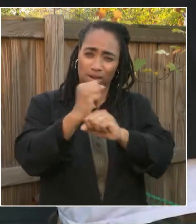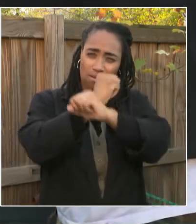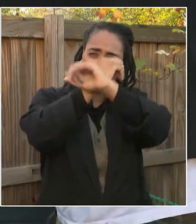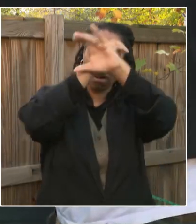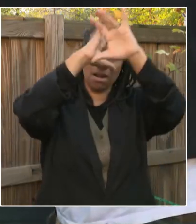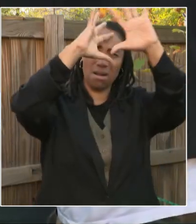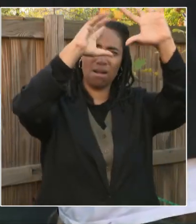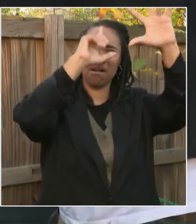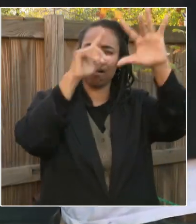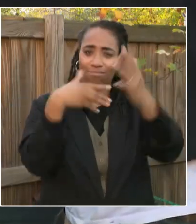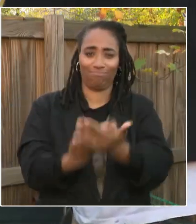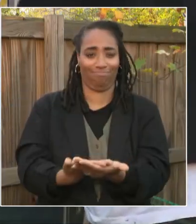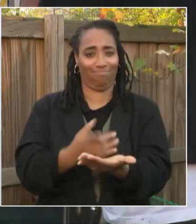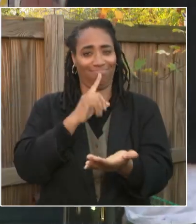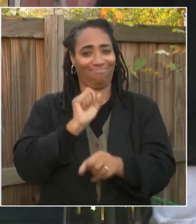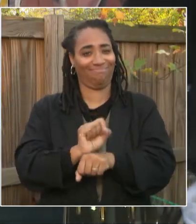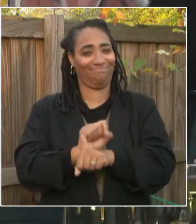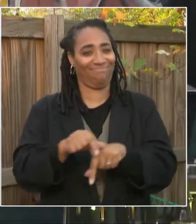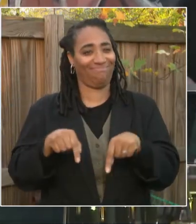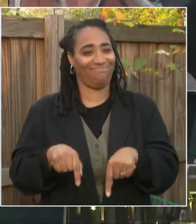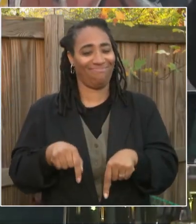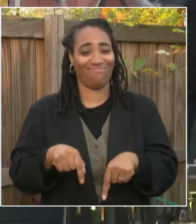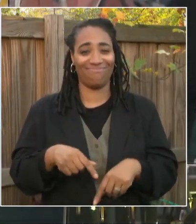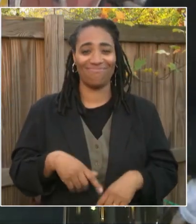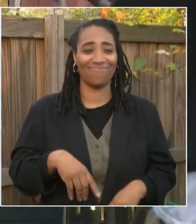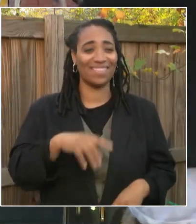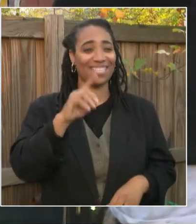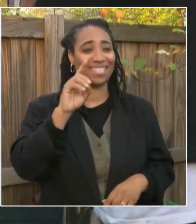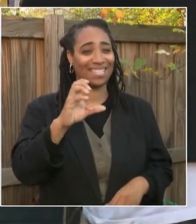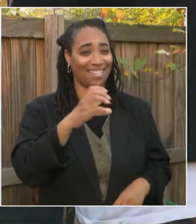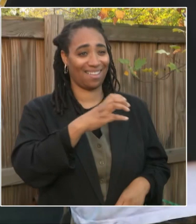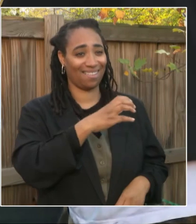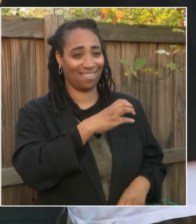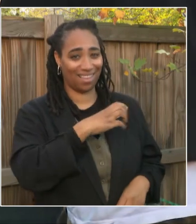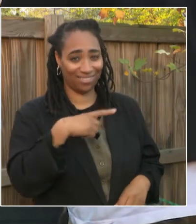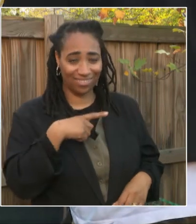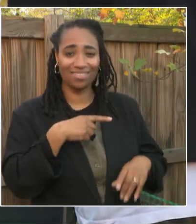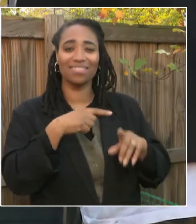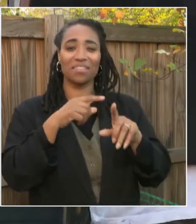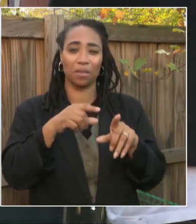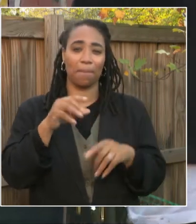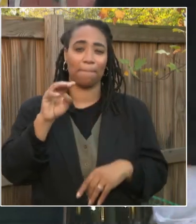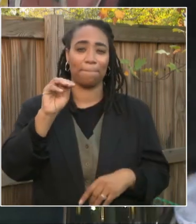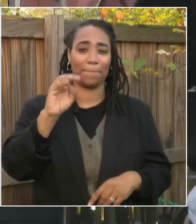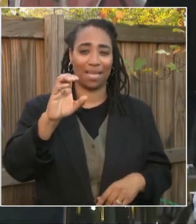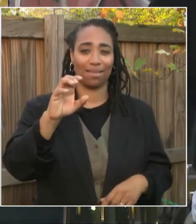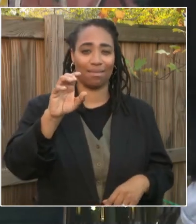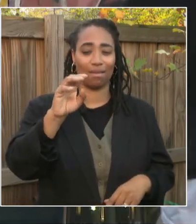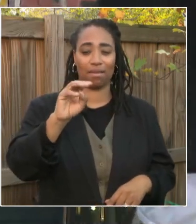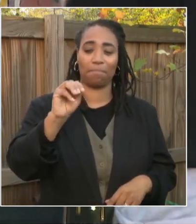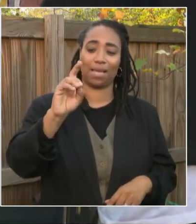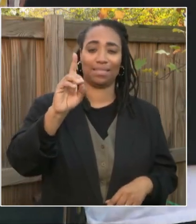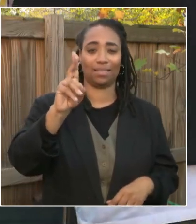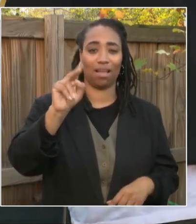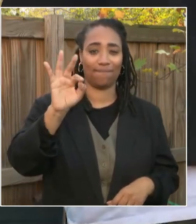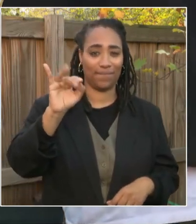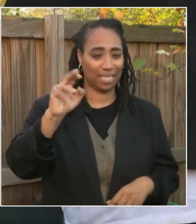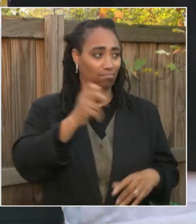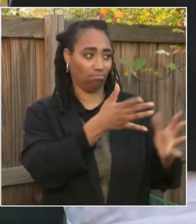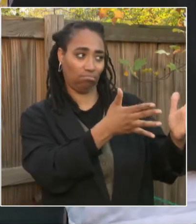Councilmember Kenyon McDuffie, who is here. Give Kenyon another big round of applause. and thanking him for